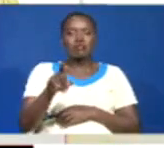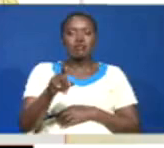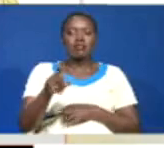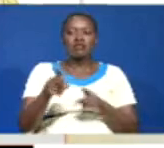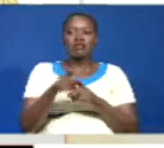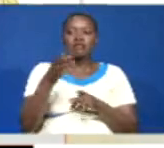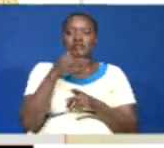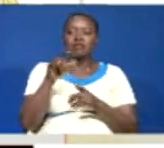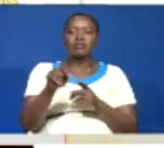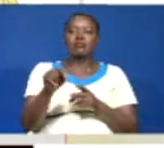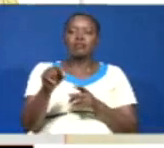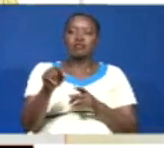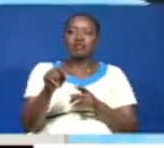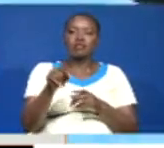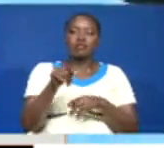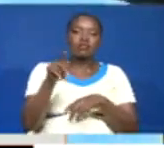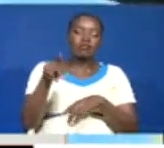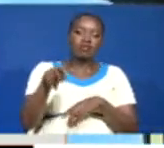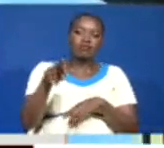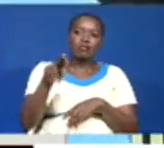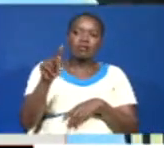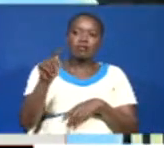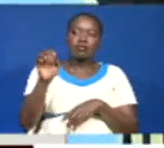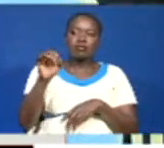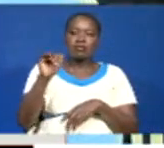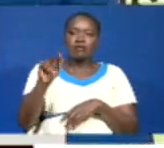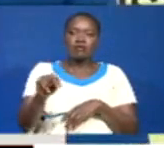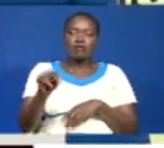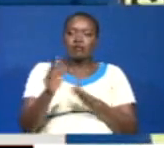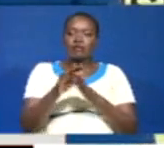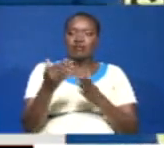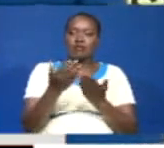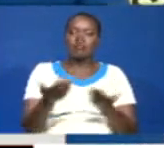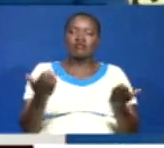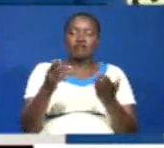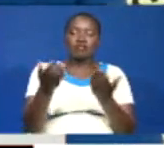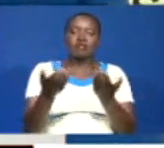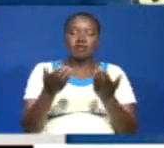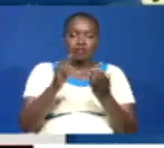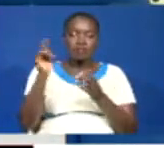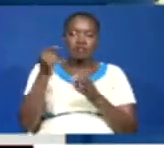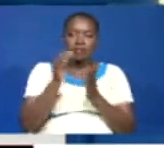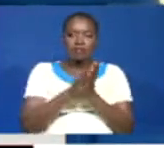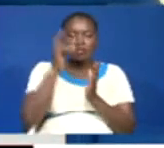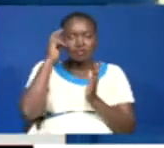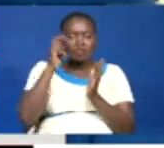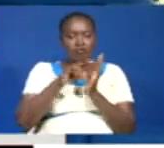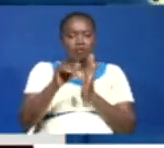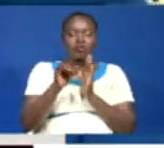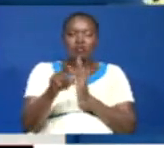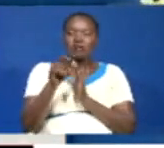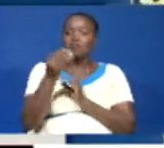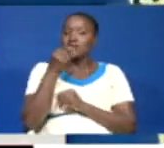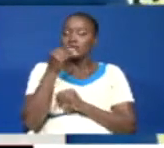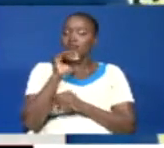source of protein and those particular trace elements that we need in Kenya. As you recognize that there are insects that are edible,